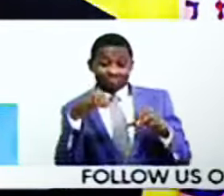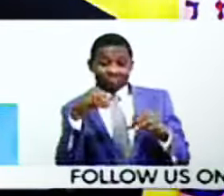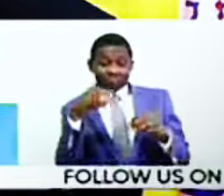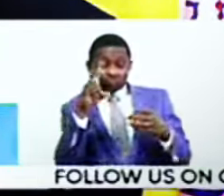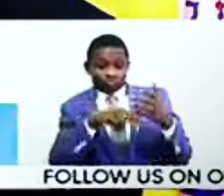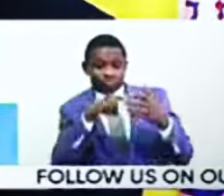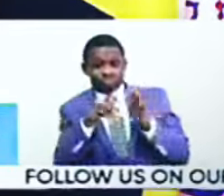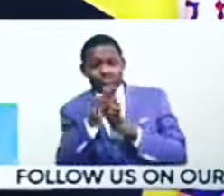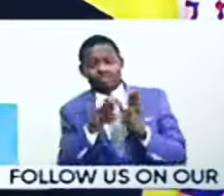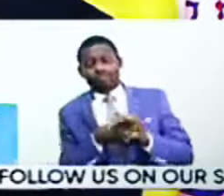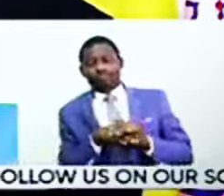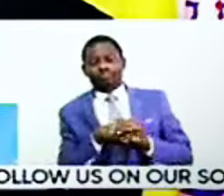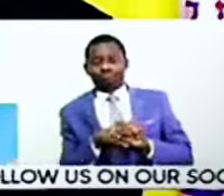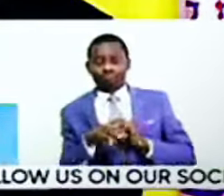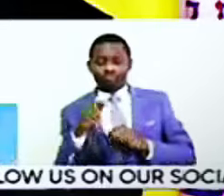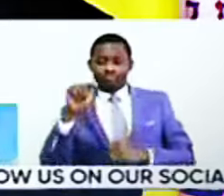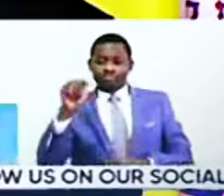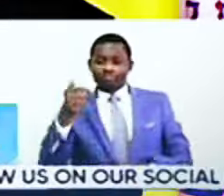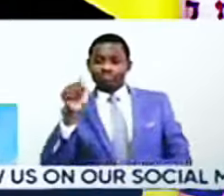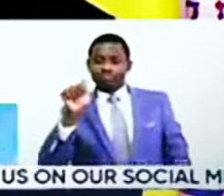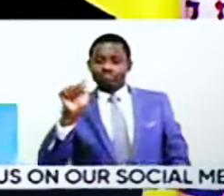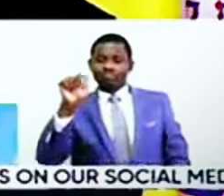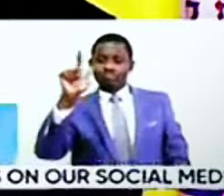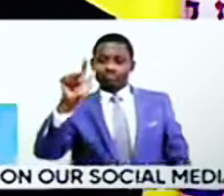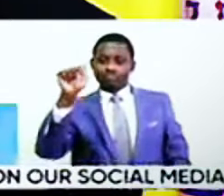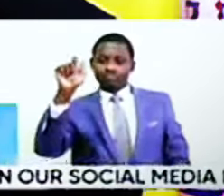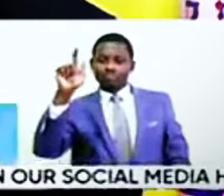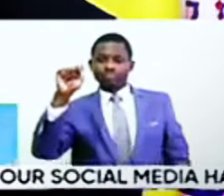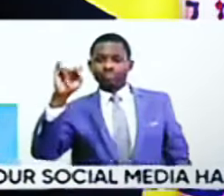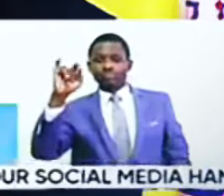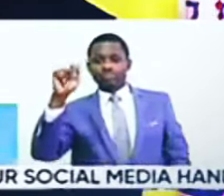to some believers in